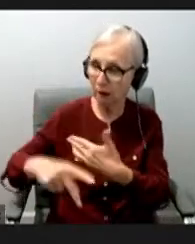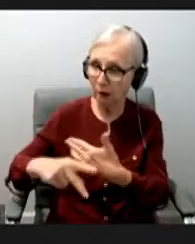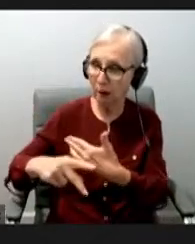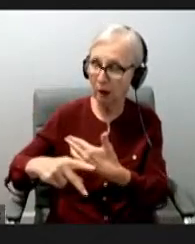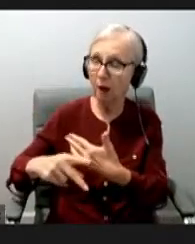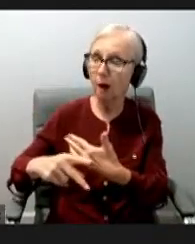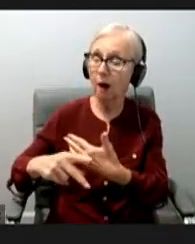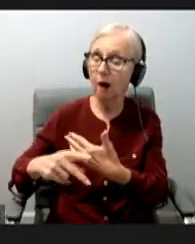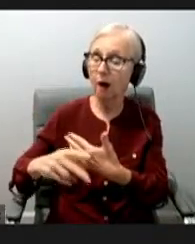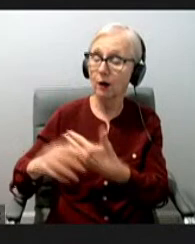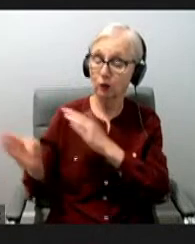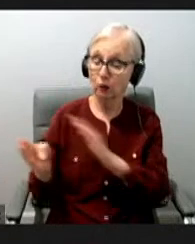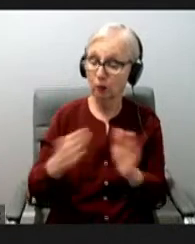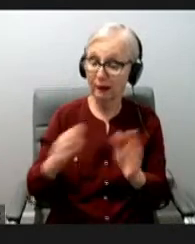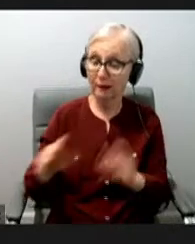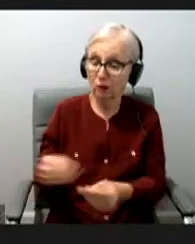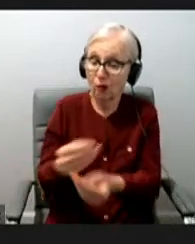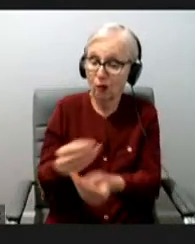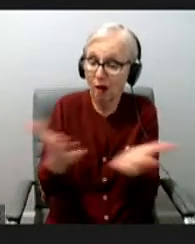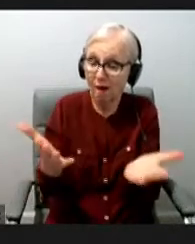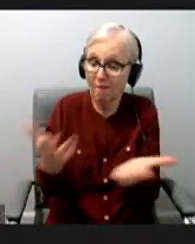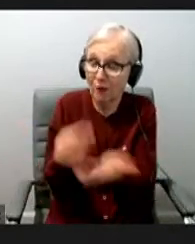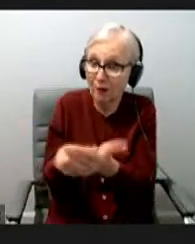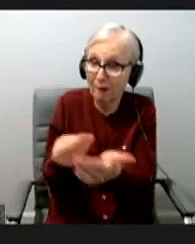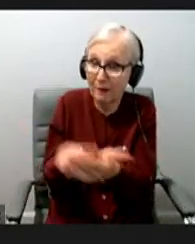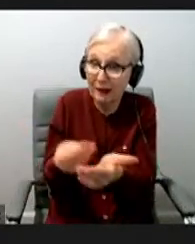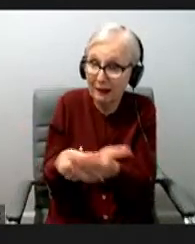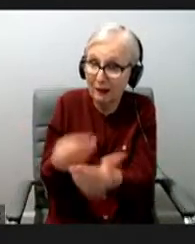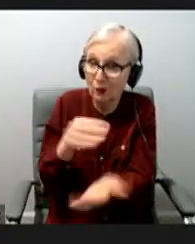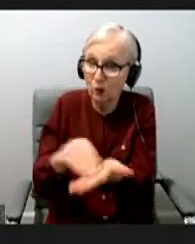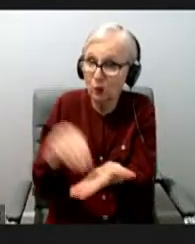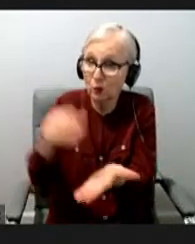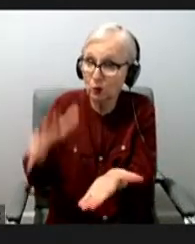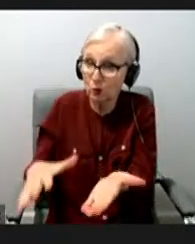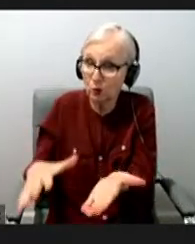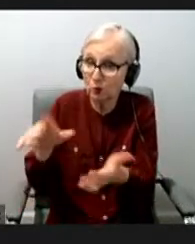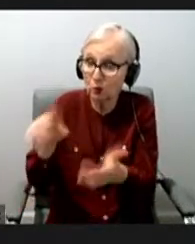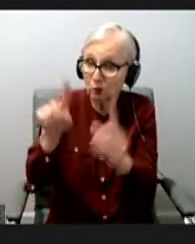monetary incentives to the students that get tested. Thank you.